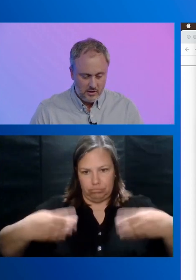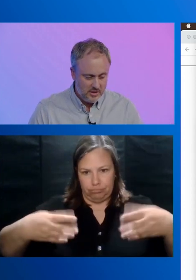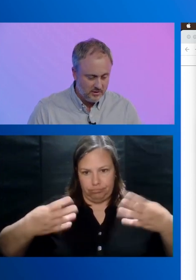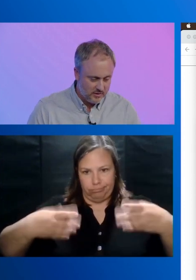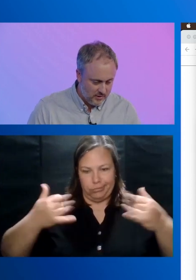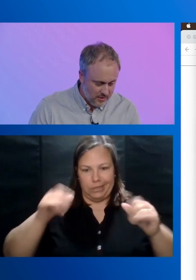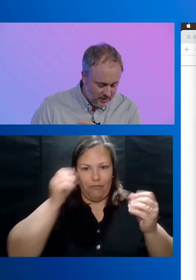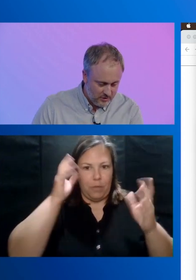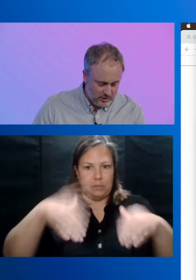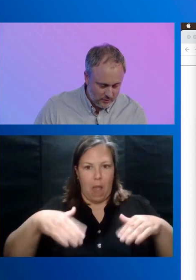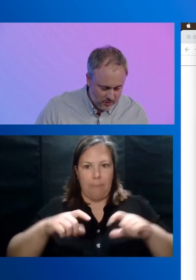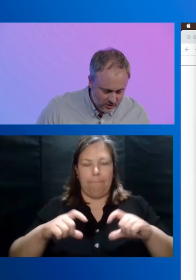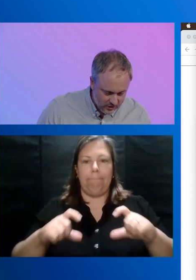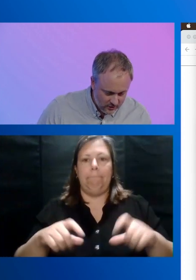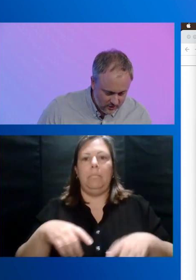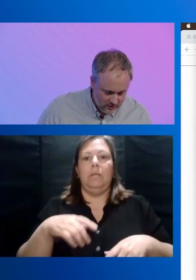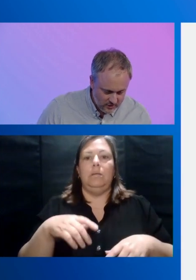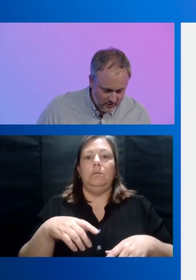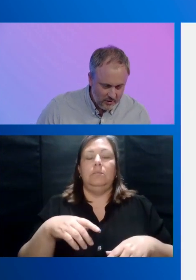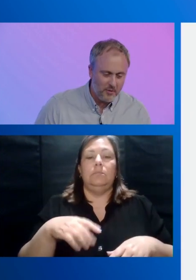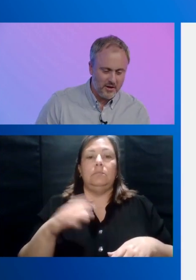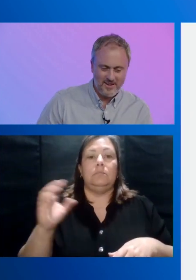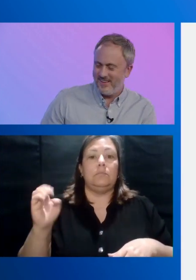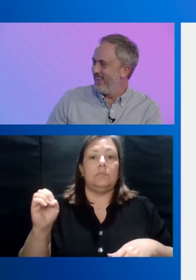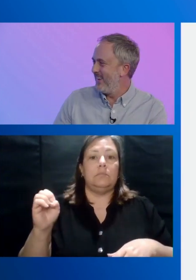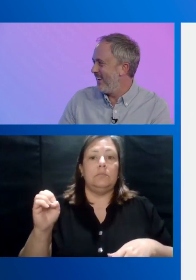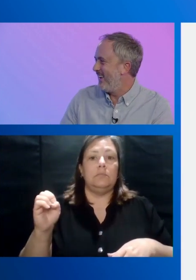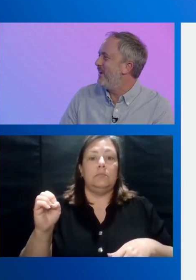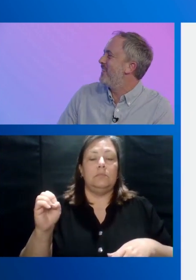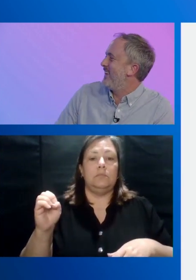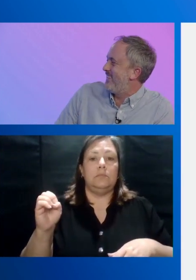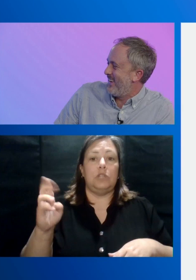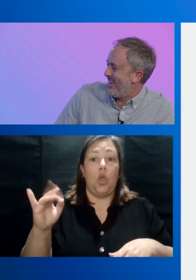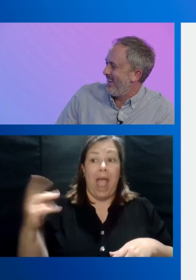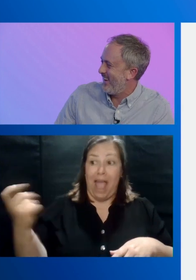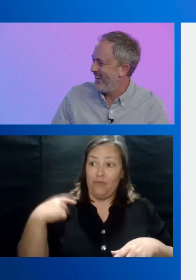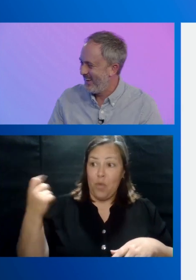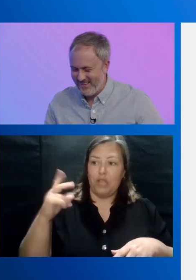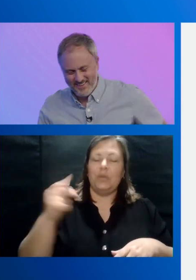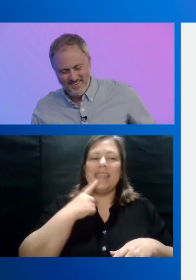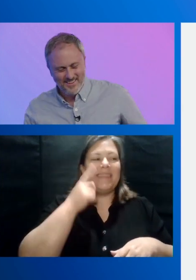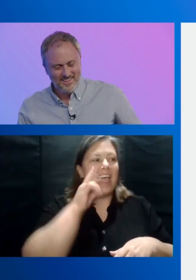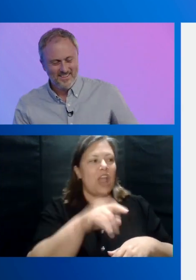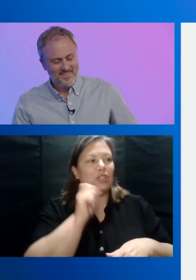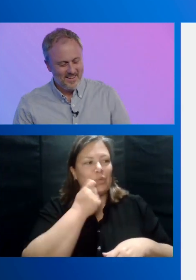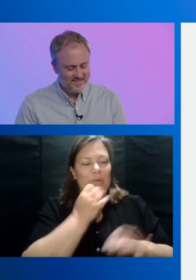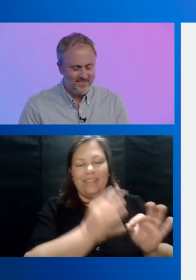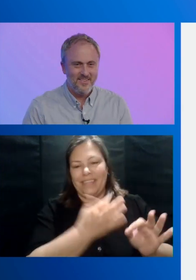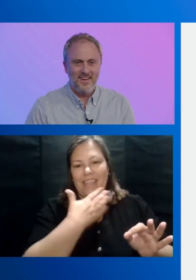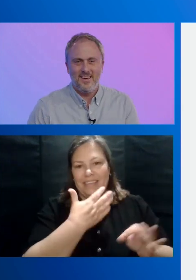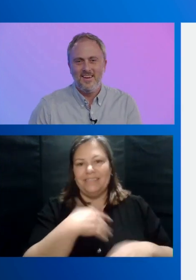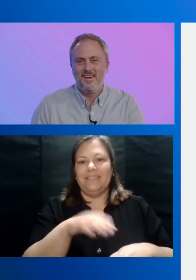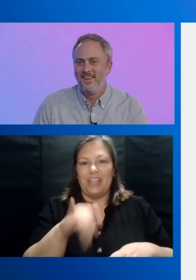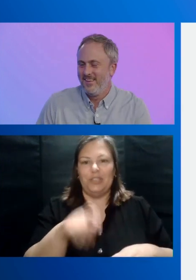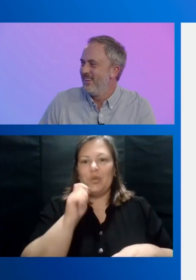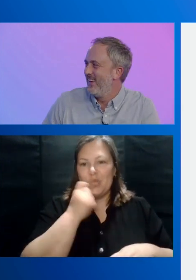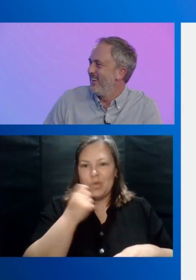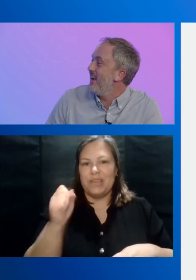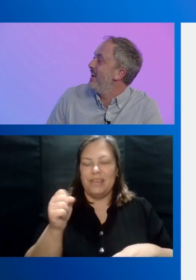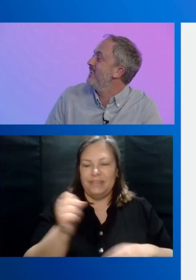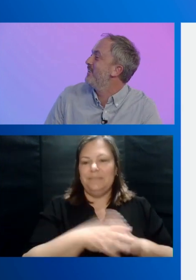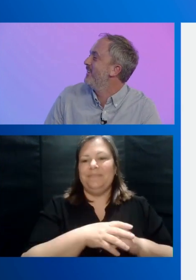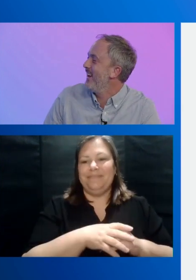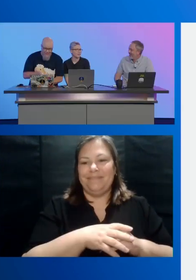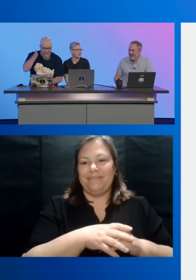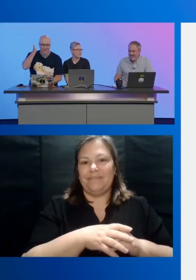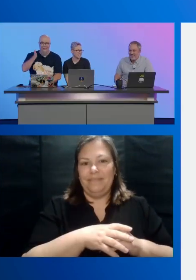my slides. Eric, did you have a question? No, I was saying that's cool. Oh, thanks. Yeah. Is that cool? That's that's cool. my question. Yeah,